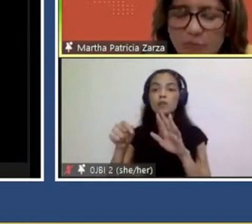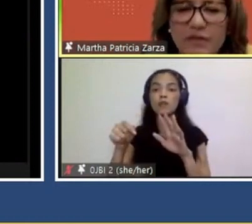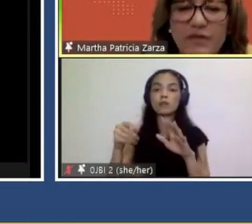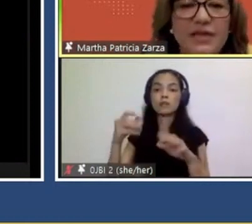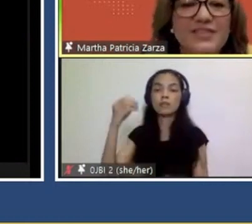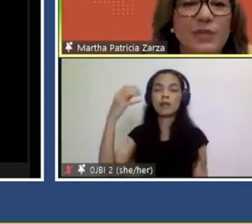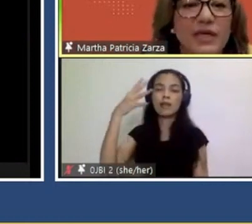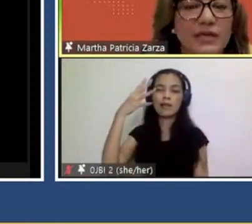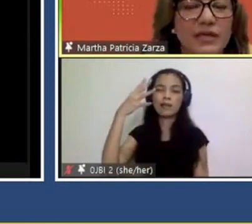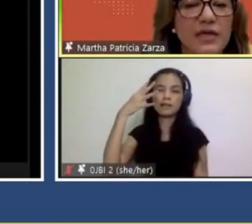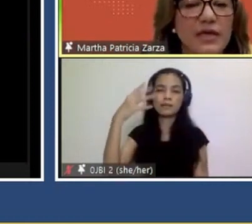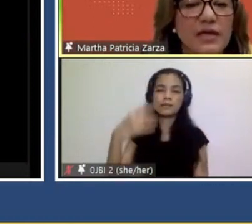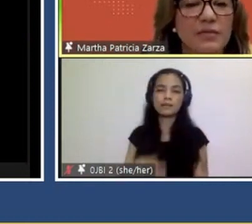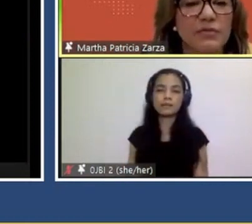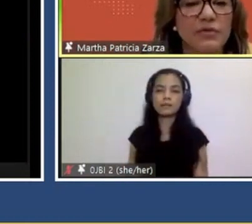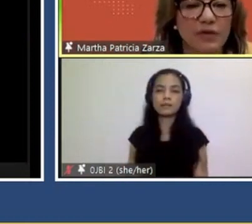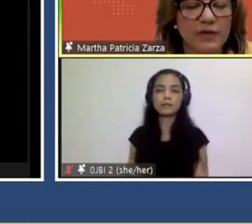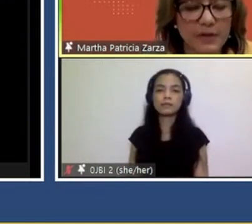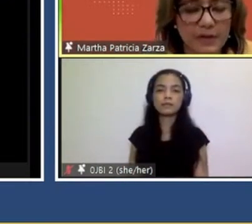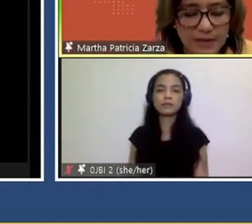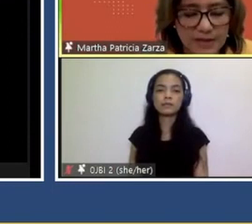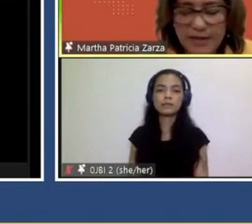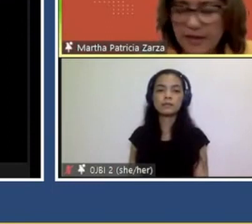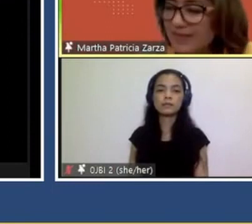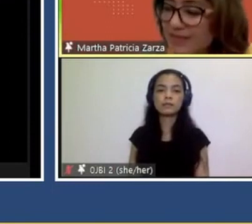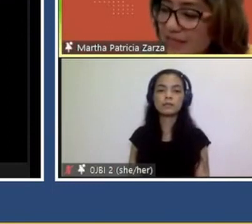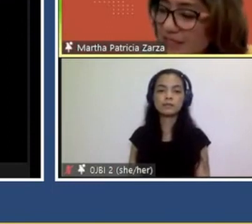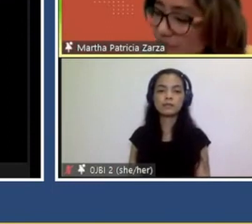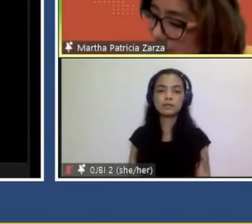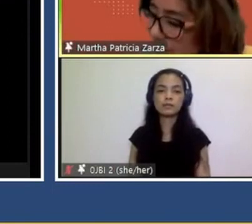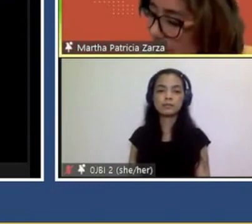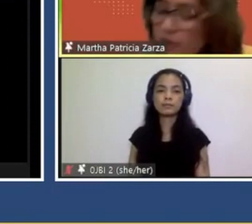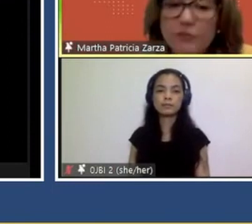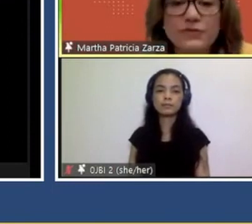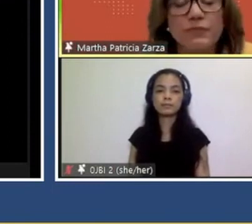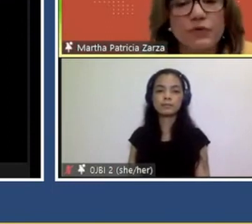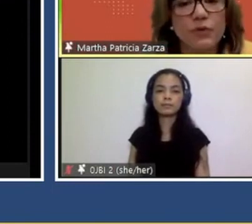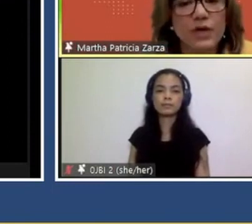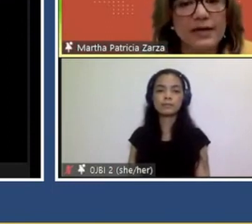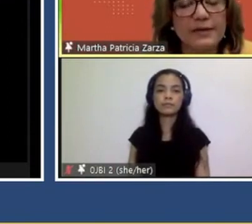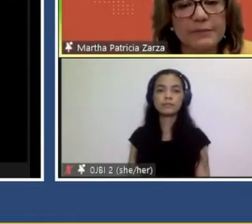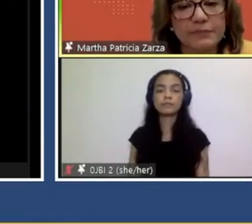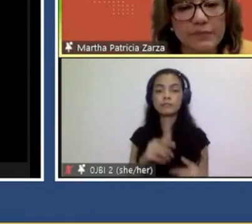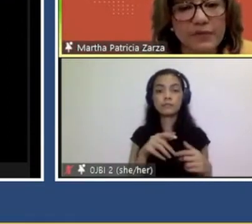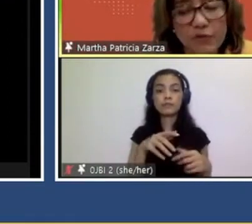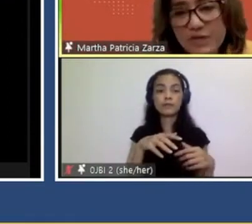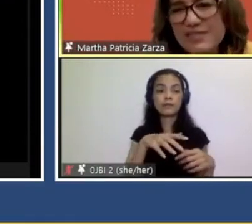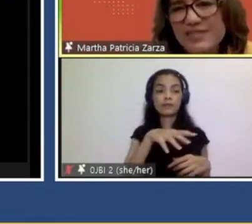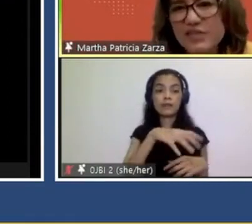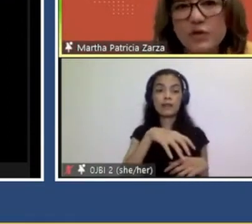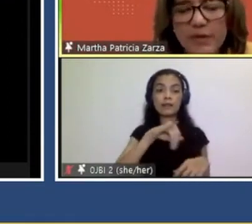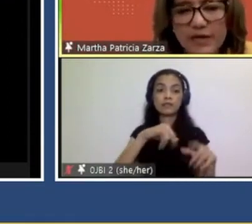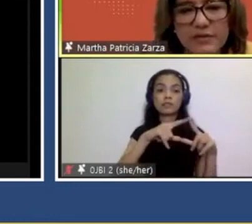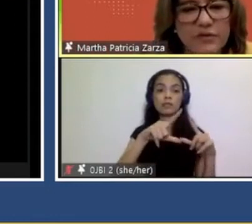much the way they explain about the weather. This area is very, very close to a